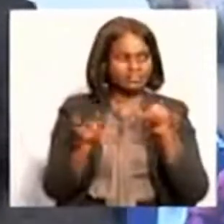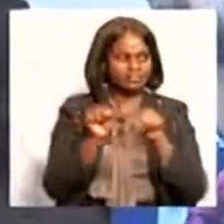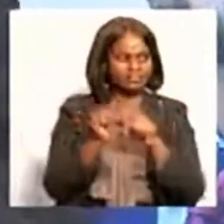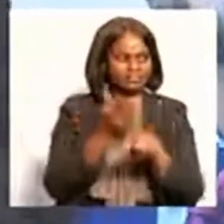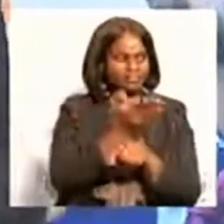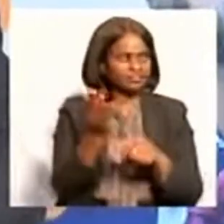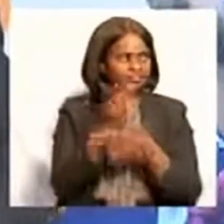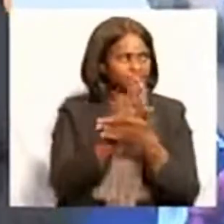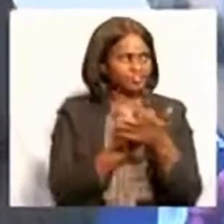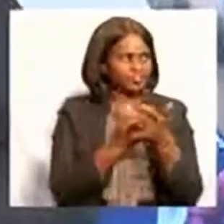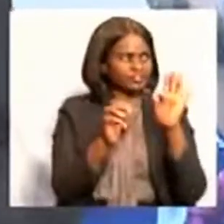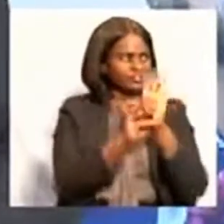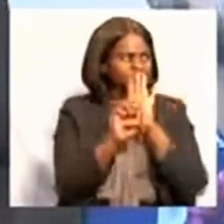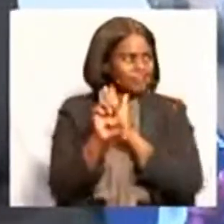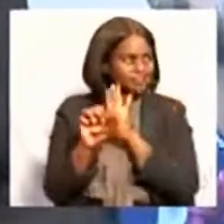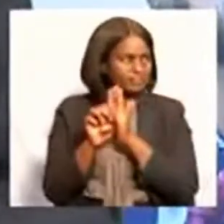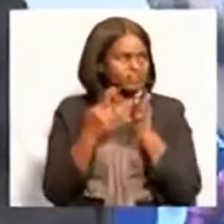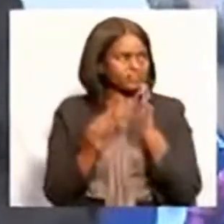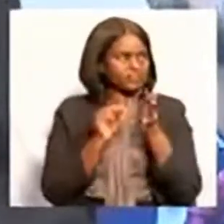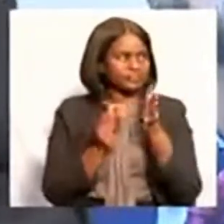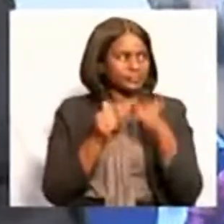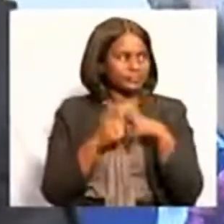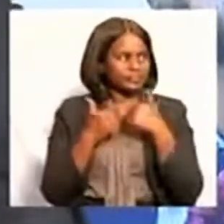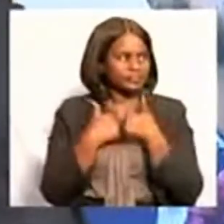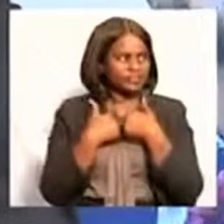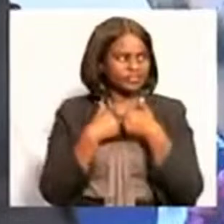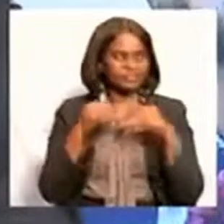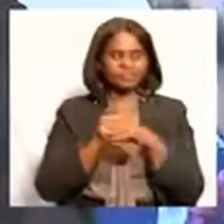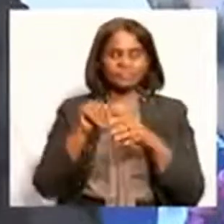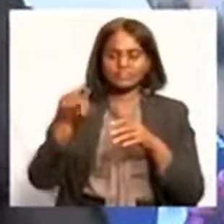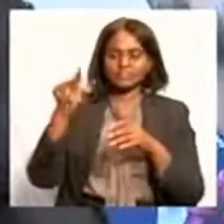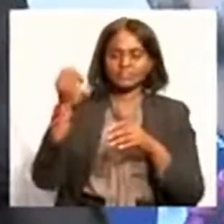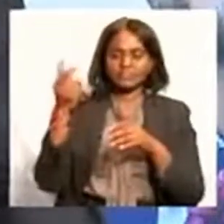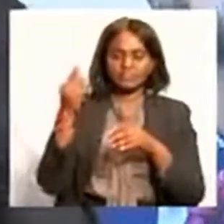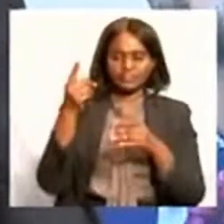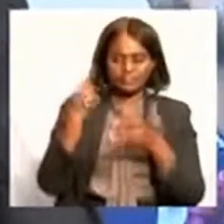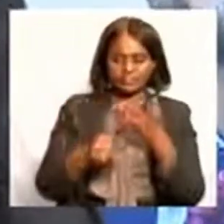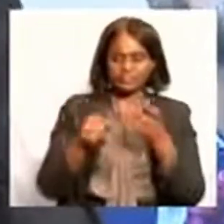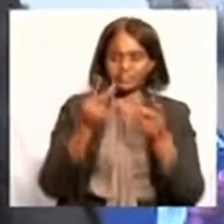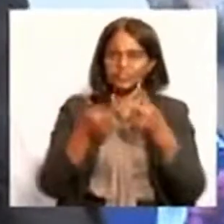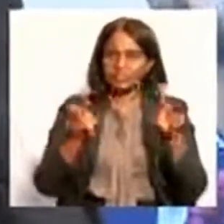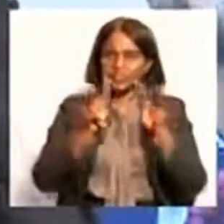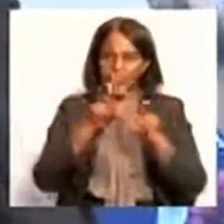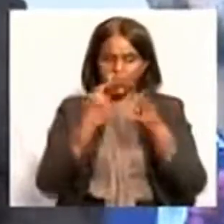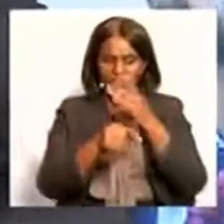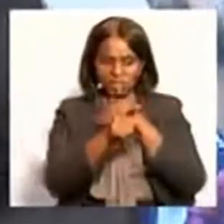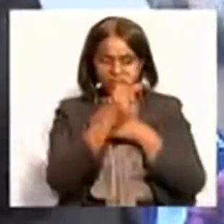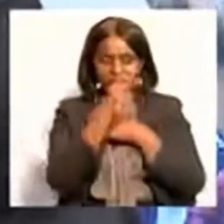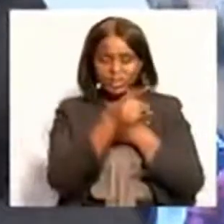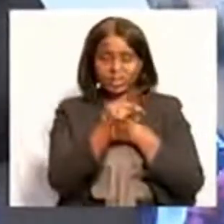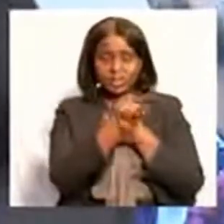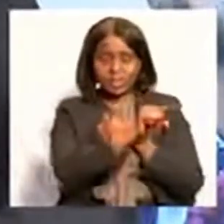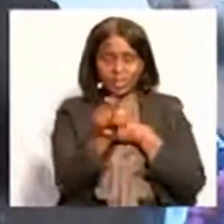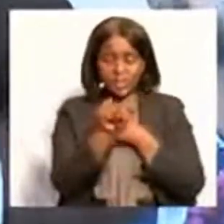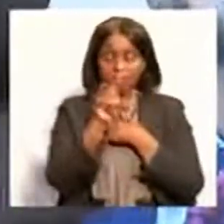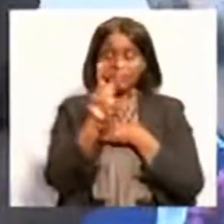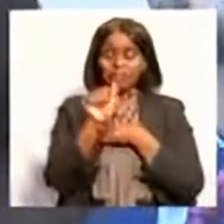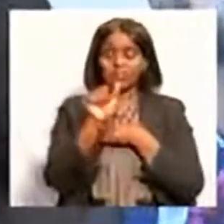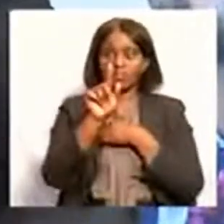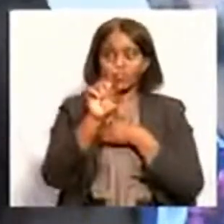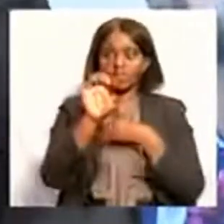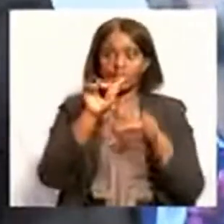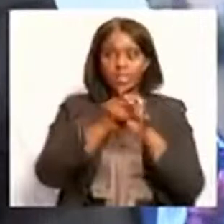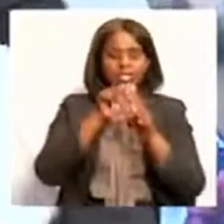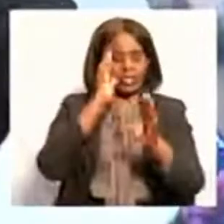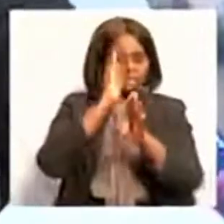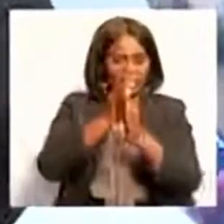are some of the examples that we can give when it comes into side P12. What values do we add? So these values are added